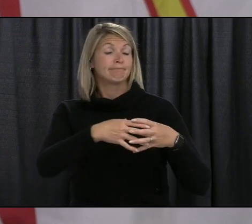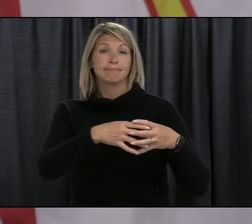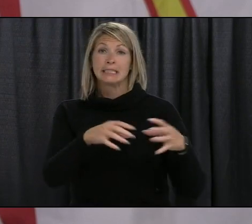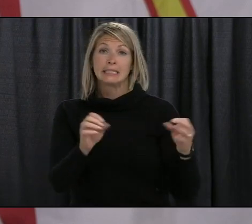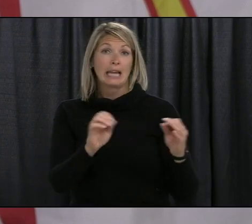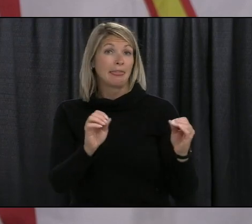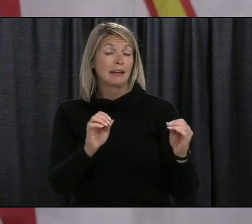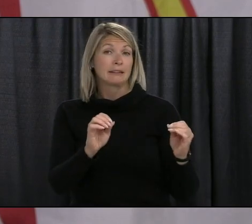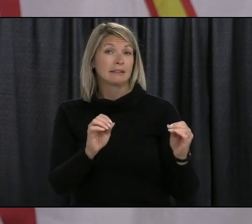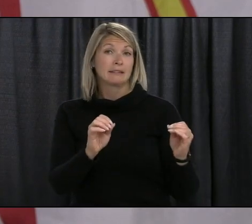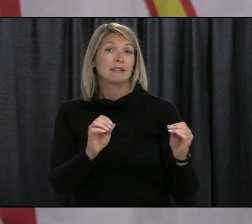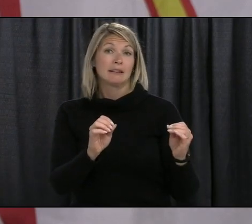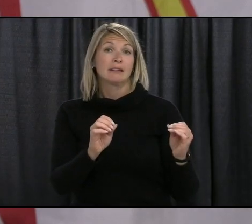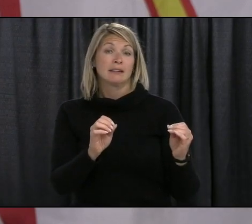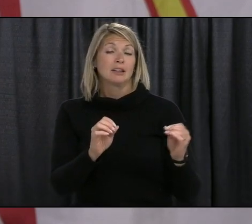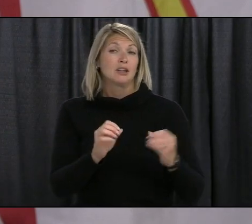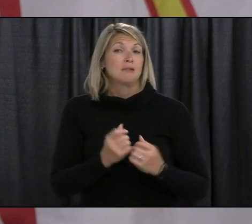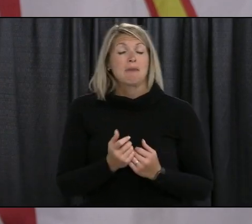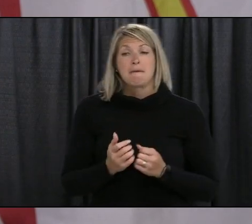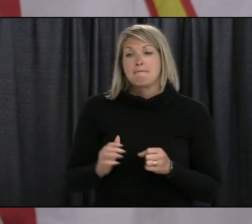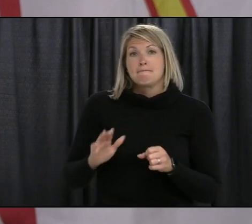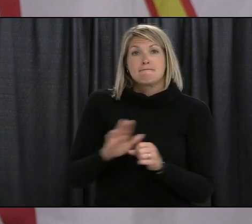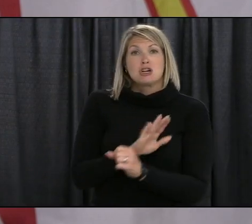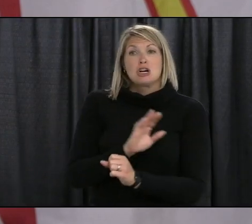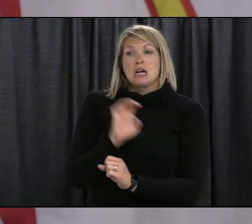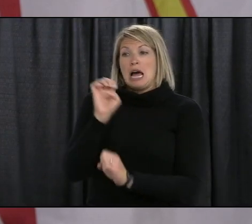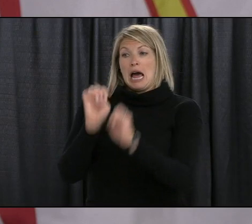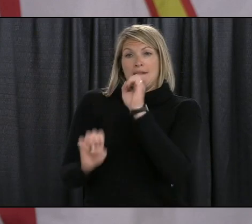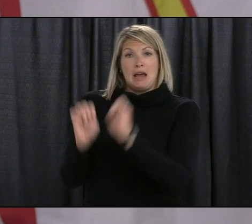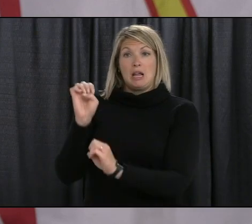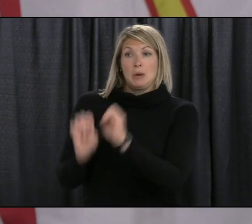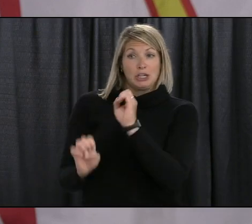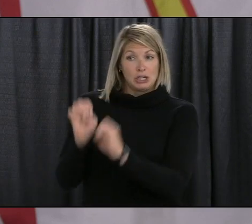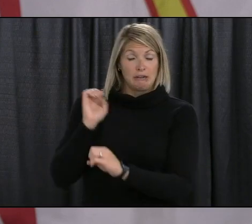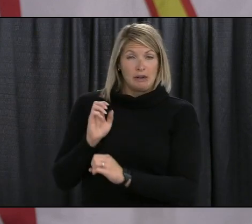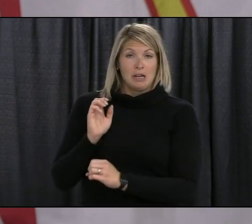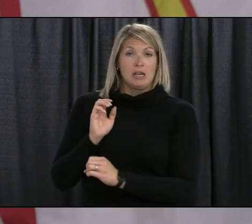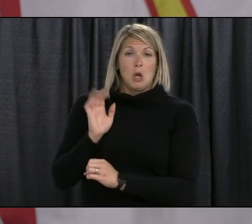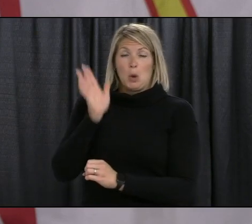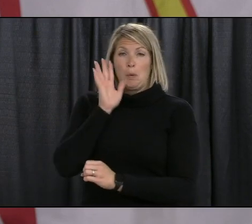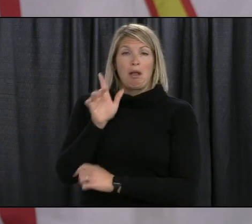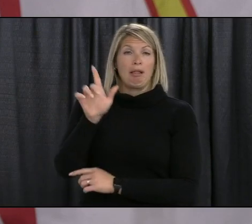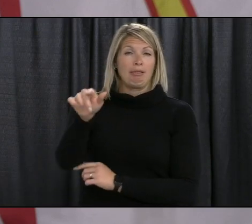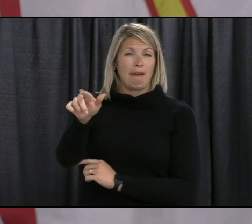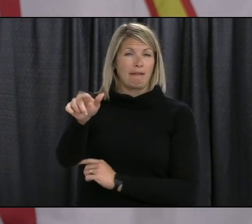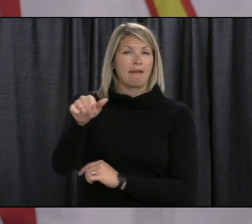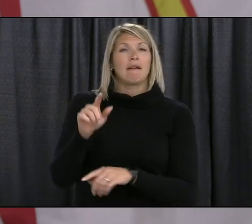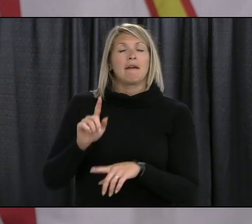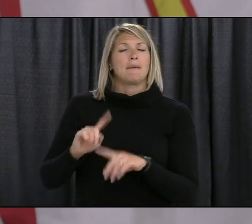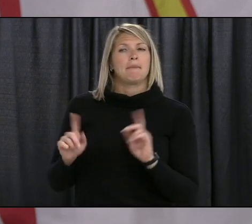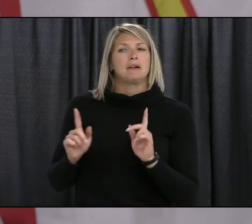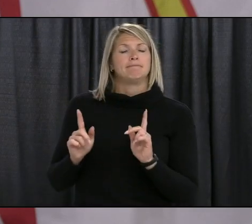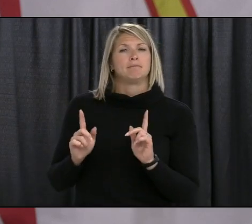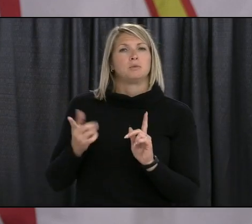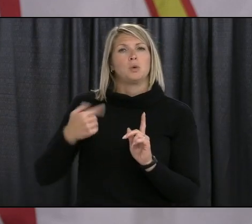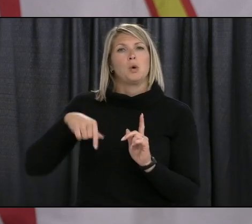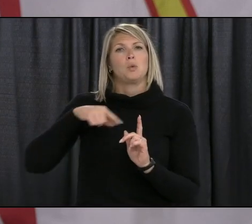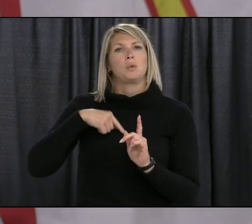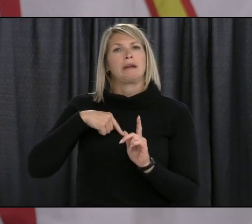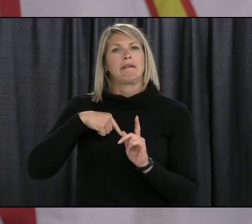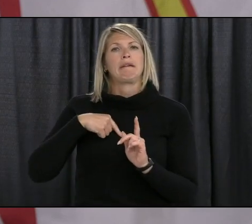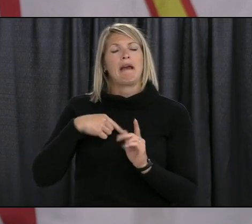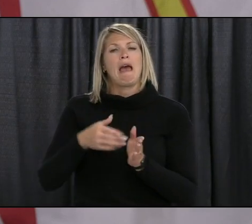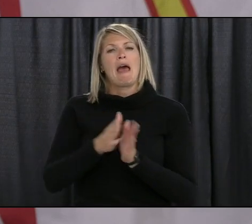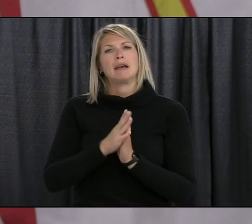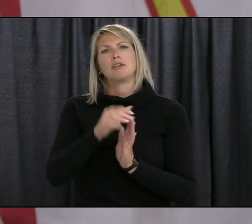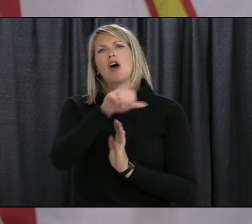major surprises, but the full evaluation won't be done until the end. So and you know, we've left that to a separate entity